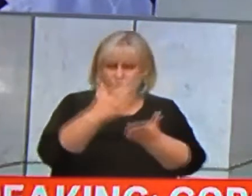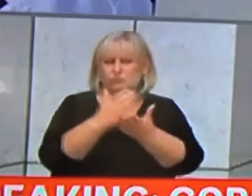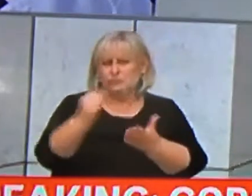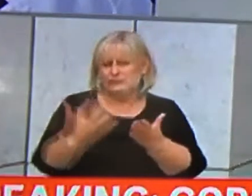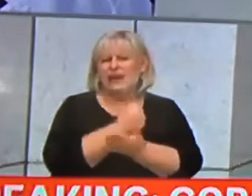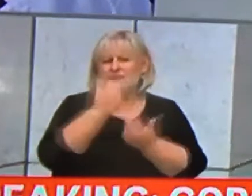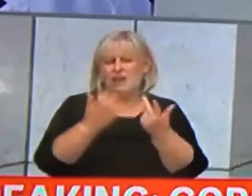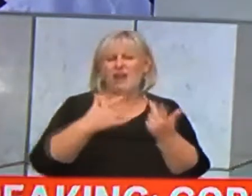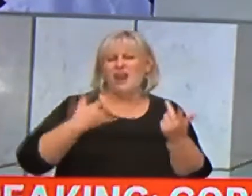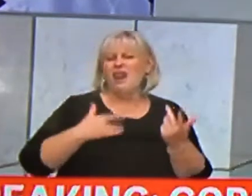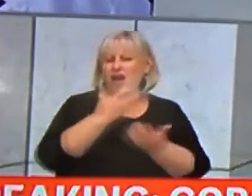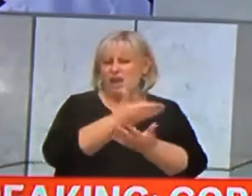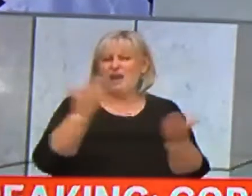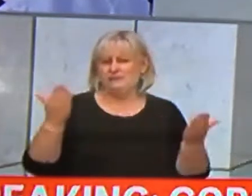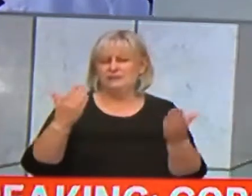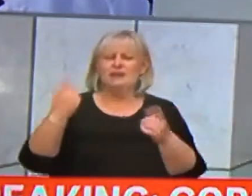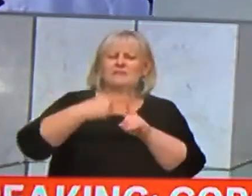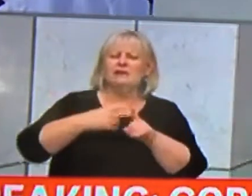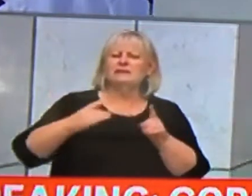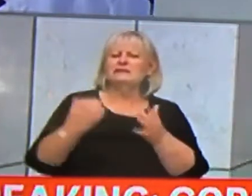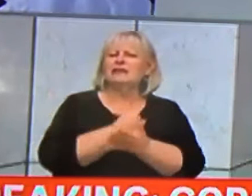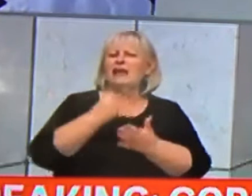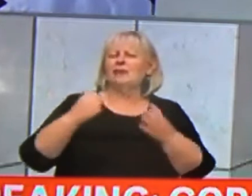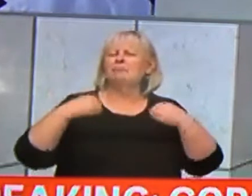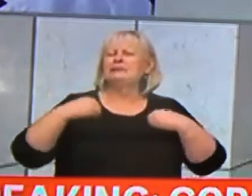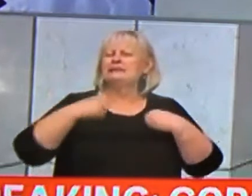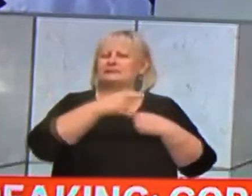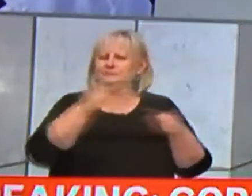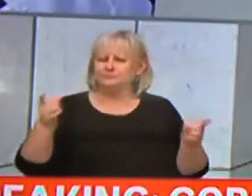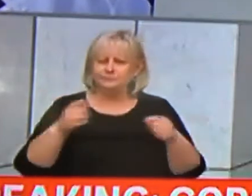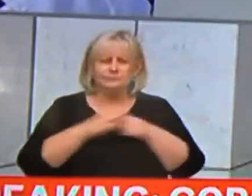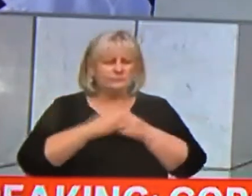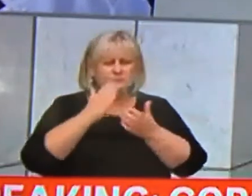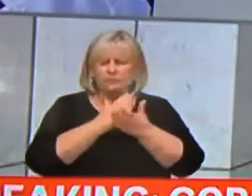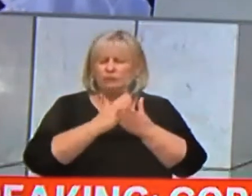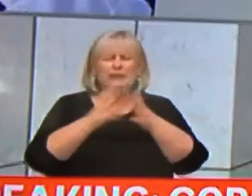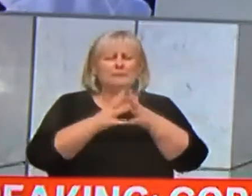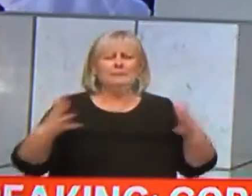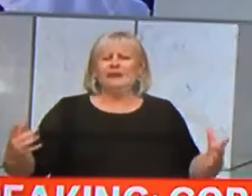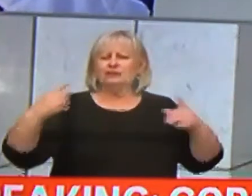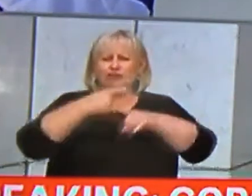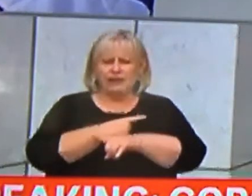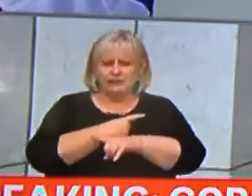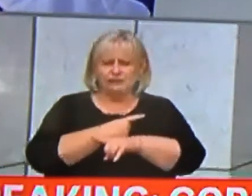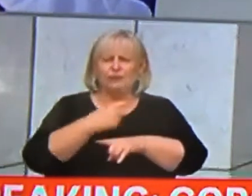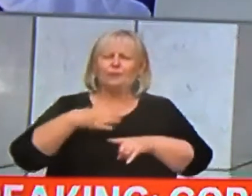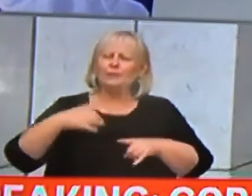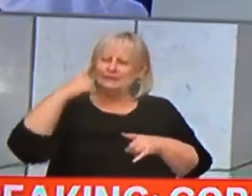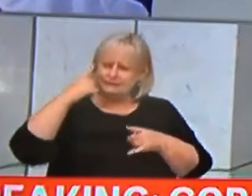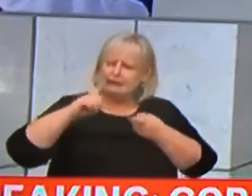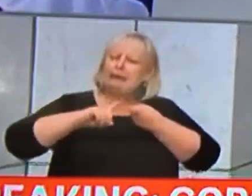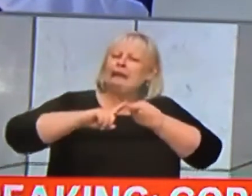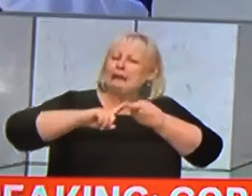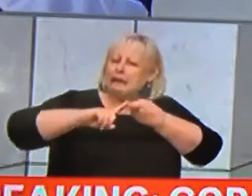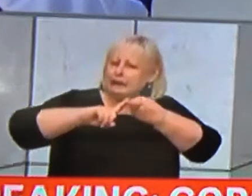lives and you're saving livelihoods. This has been a significant shift, and we need to see it keep